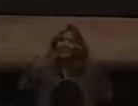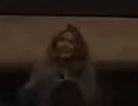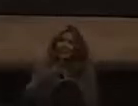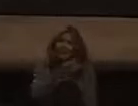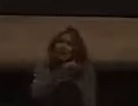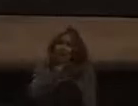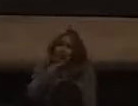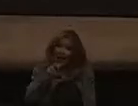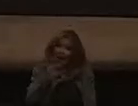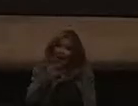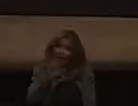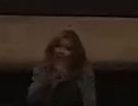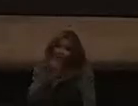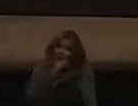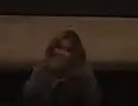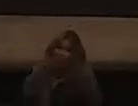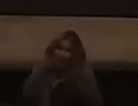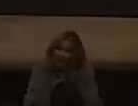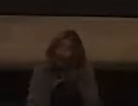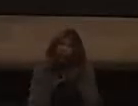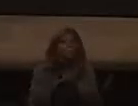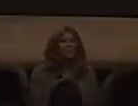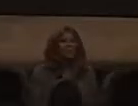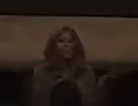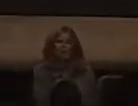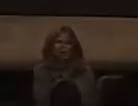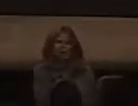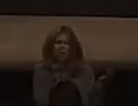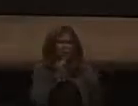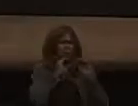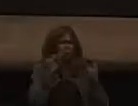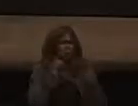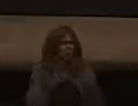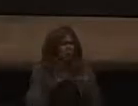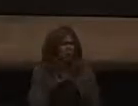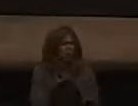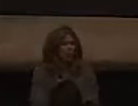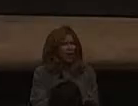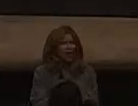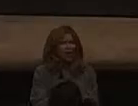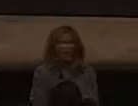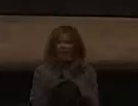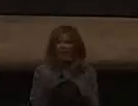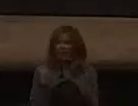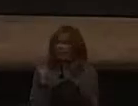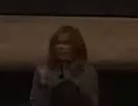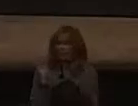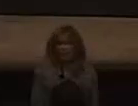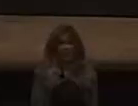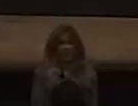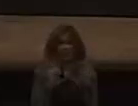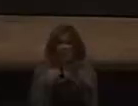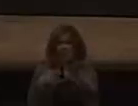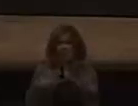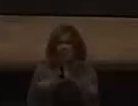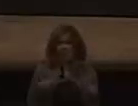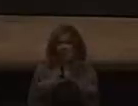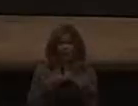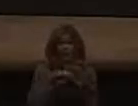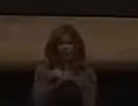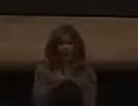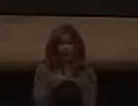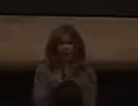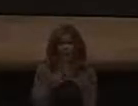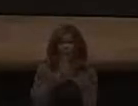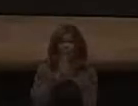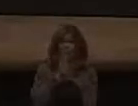instance, and there's just absolutely no way that at least people who use wheelchairs would be able to get in